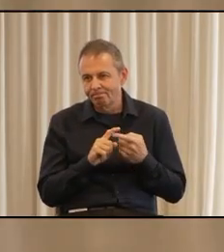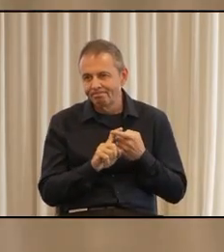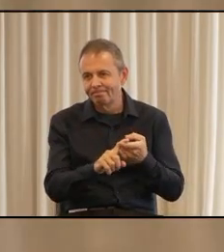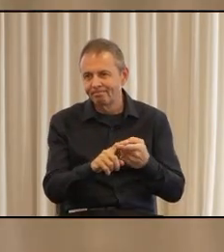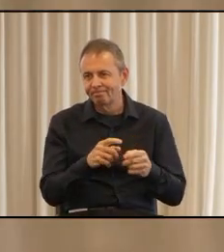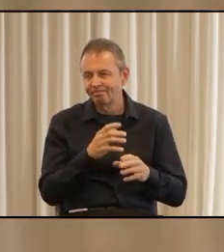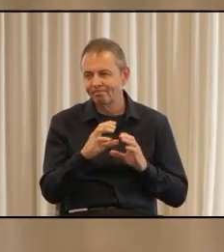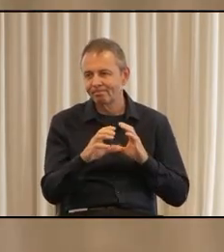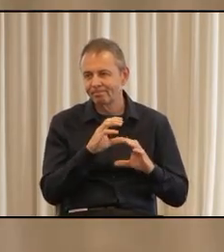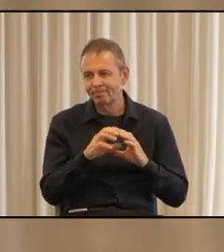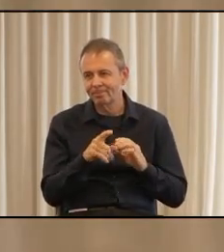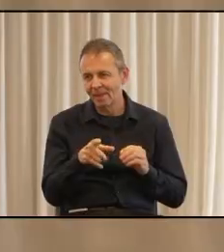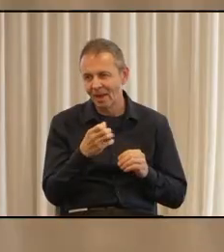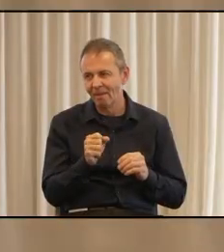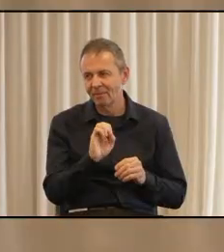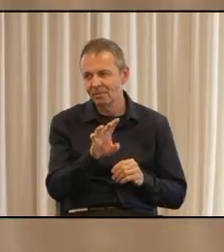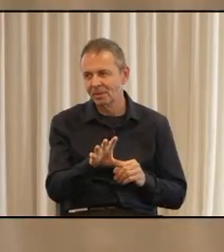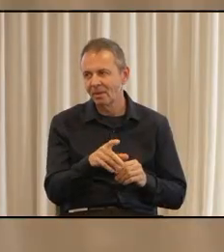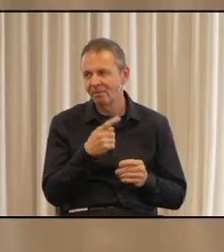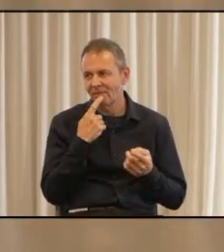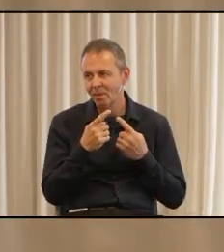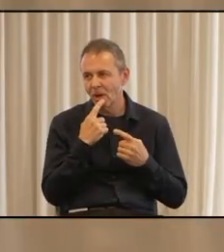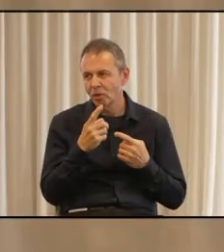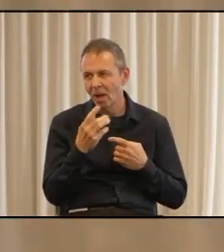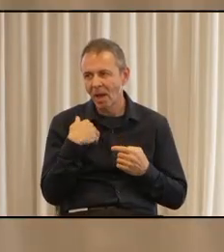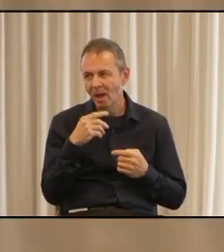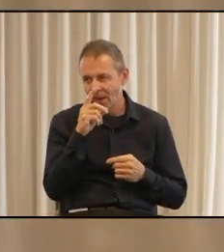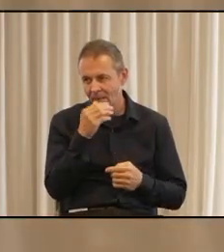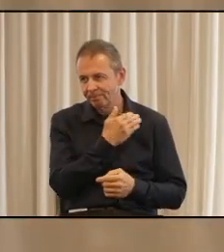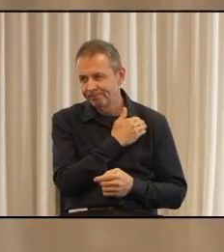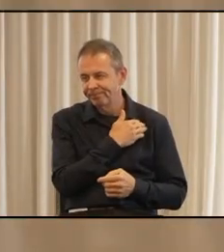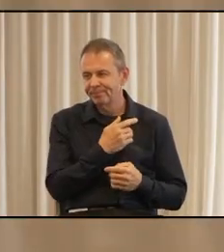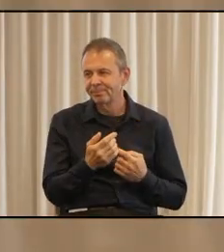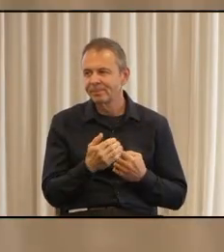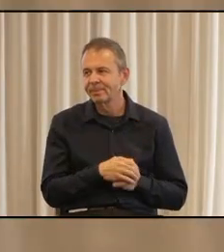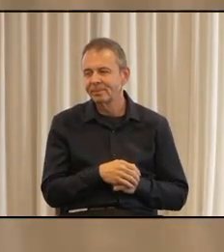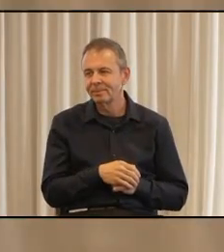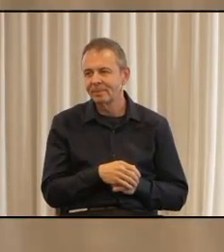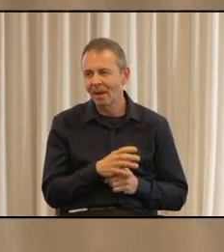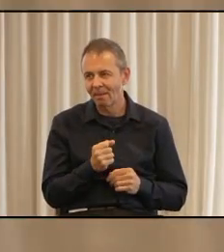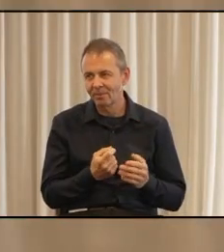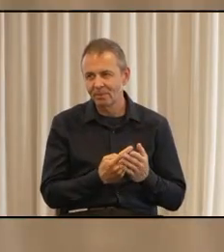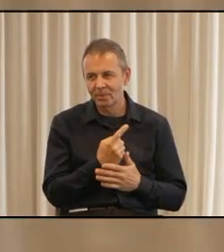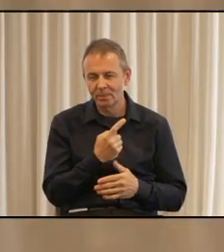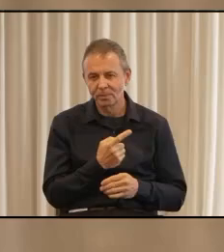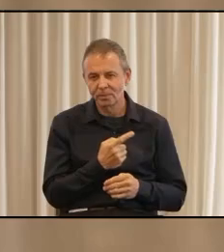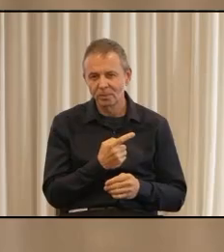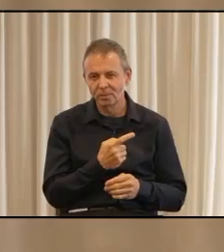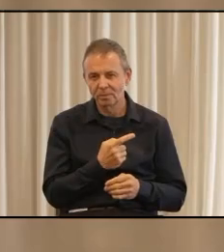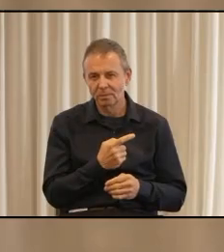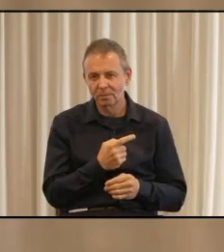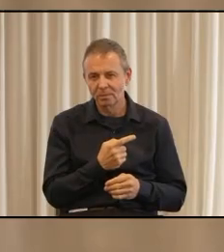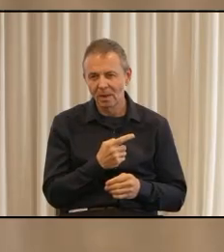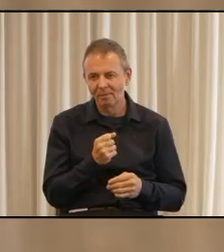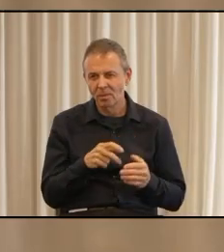then have the information and they follow up. And we have had art opportunities where she's done a